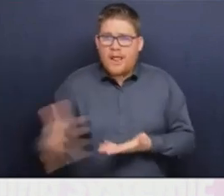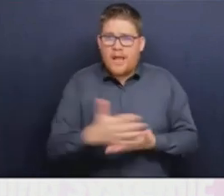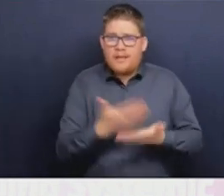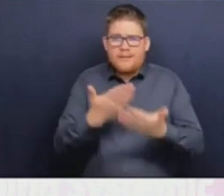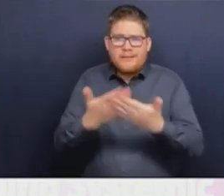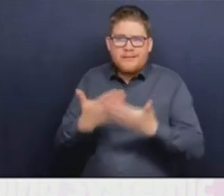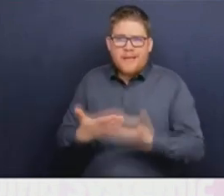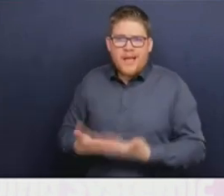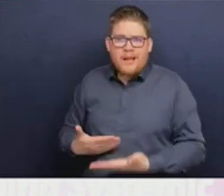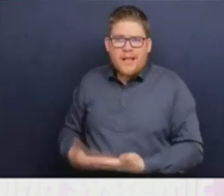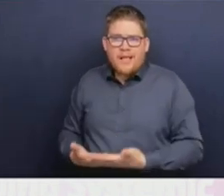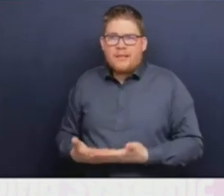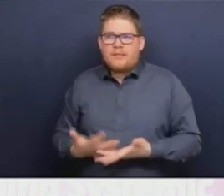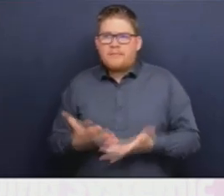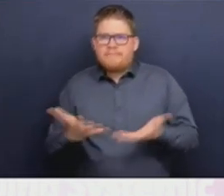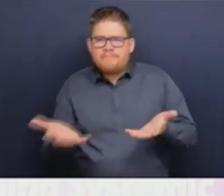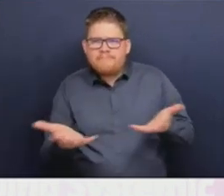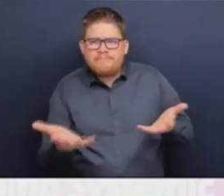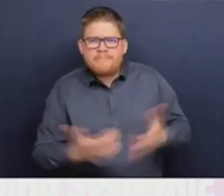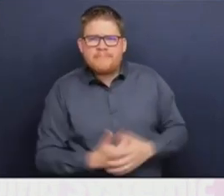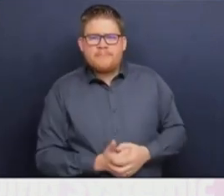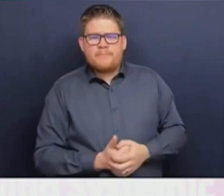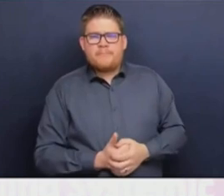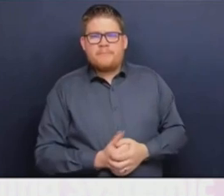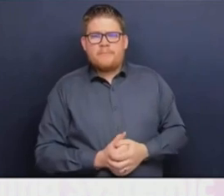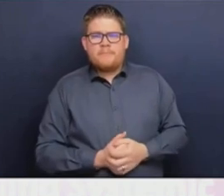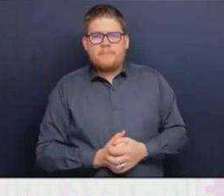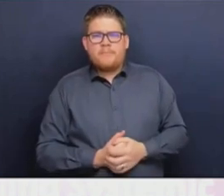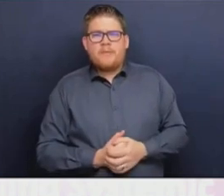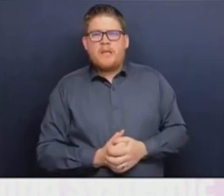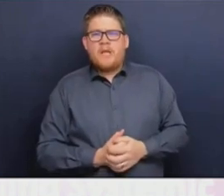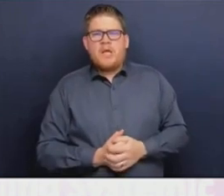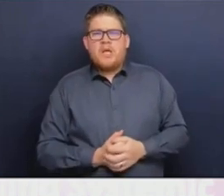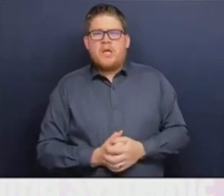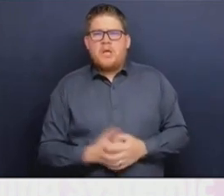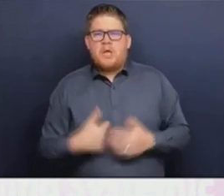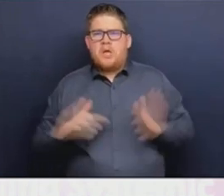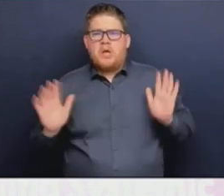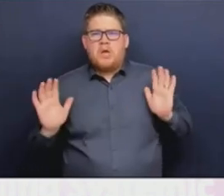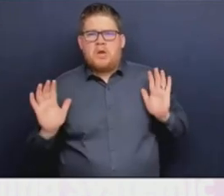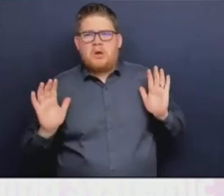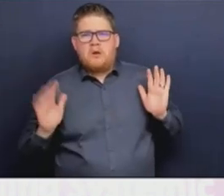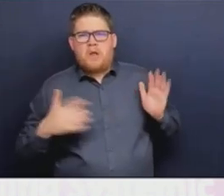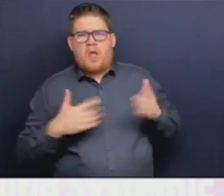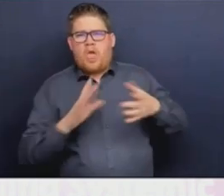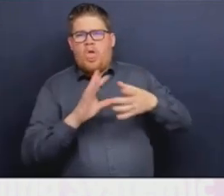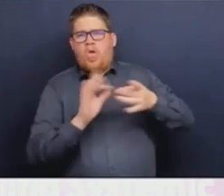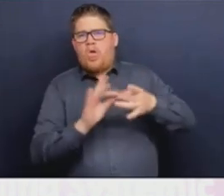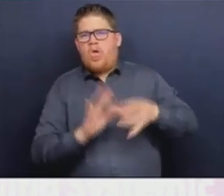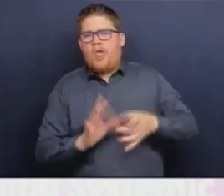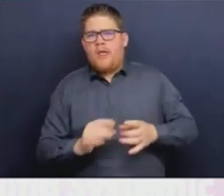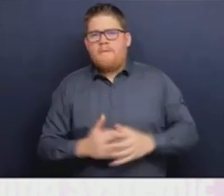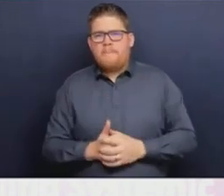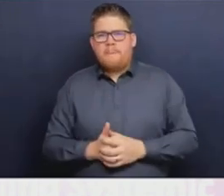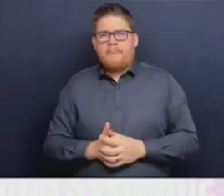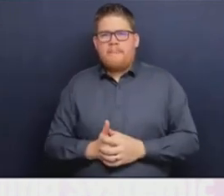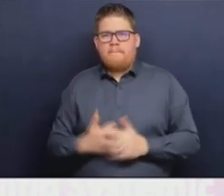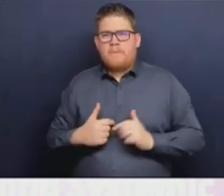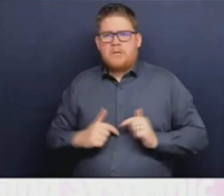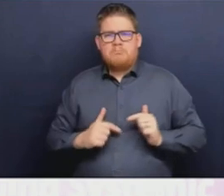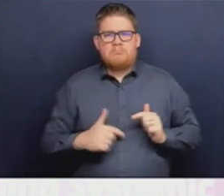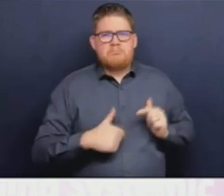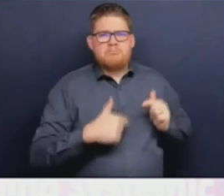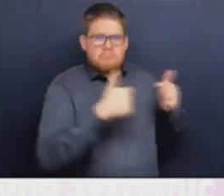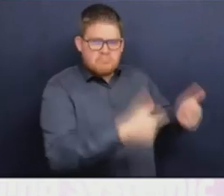a good question, and I don't want to foreshadow that too much. I'll leave it to the person I've tasked to do that to give you more detail. But